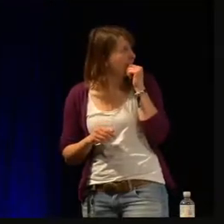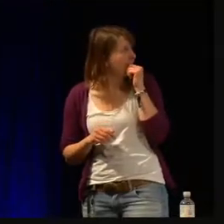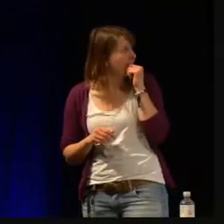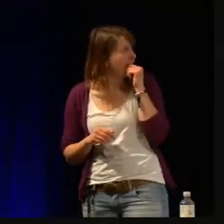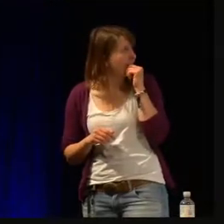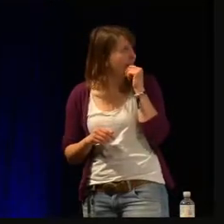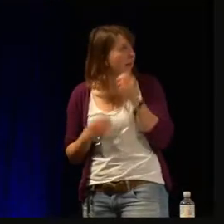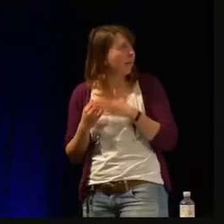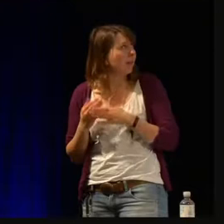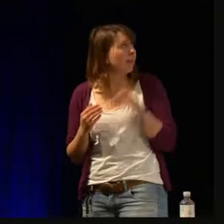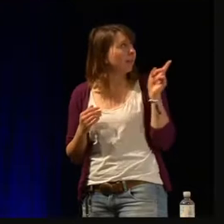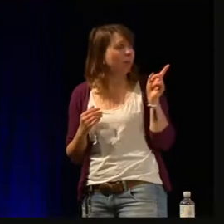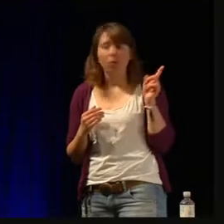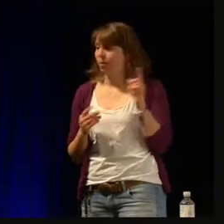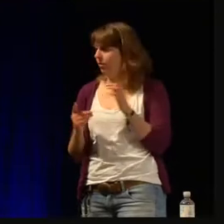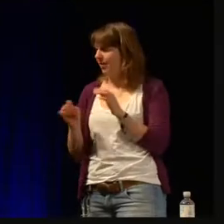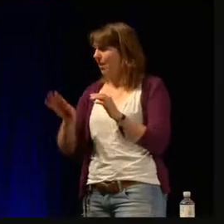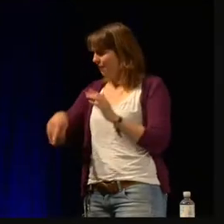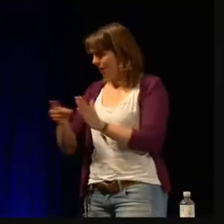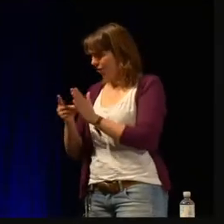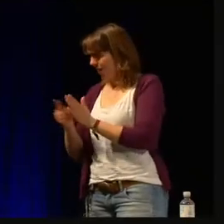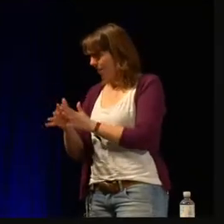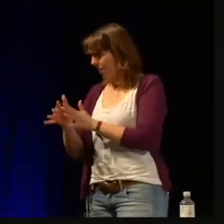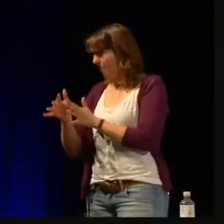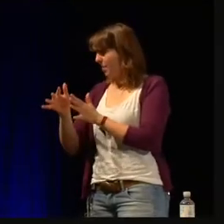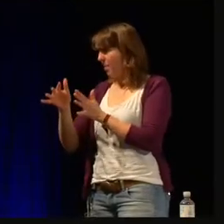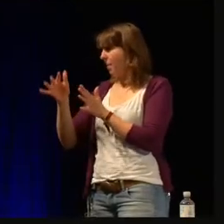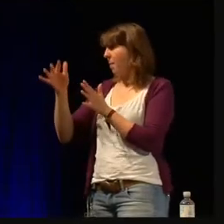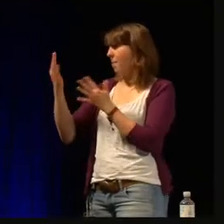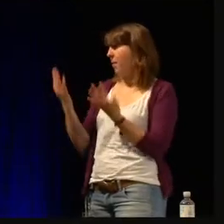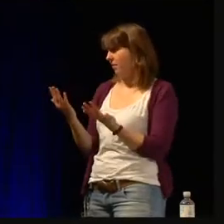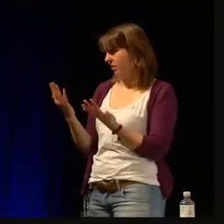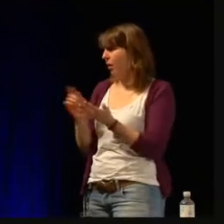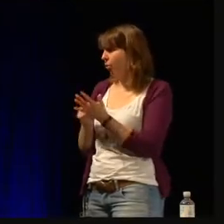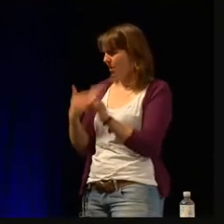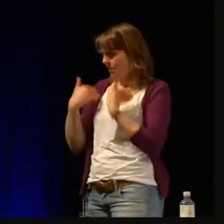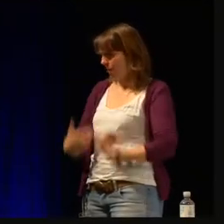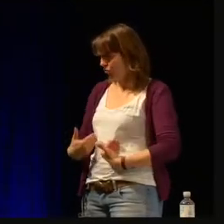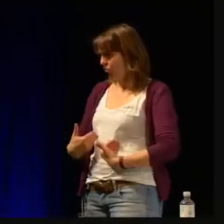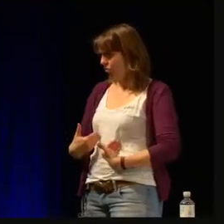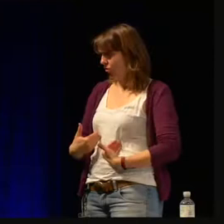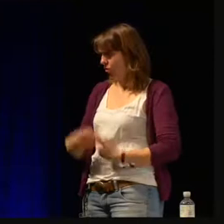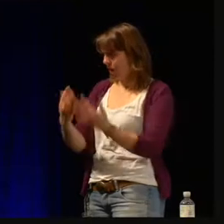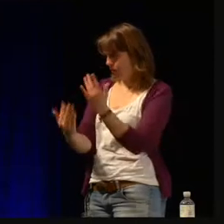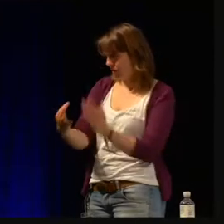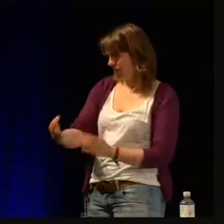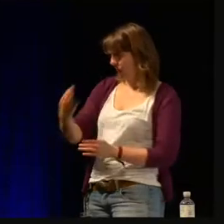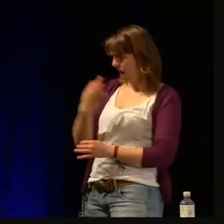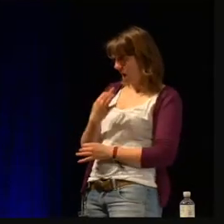And so the cause of distortion isn't visible anymore, and that leads to more